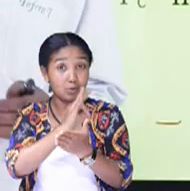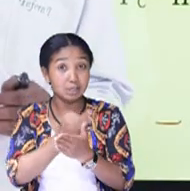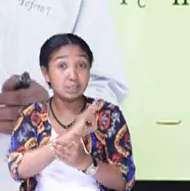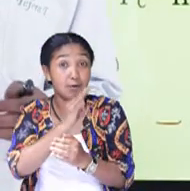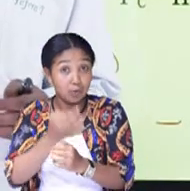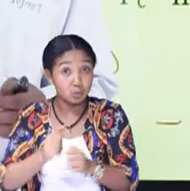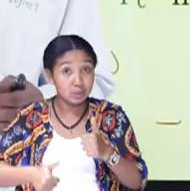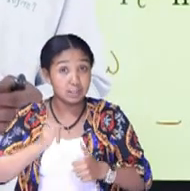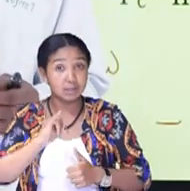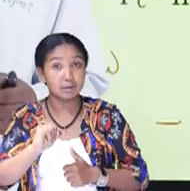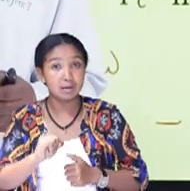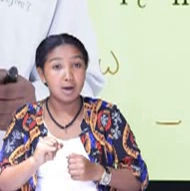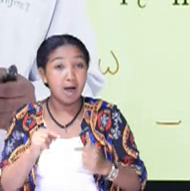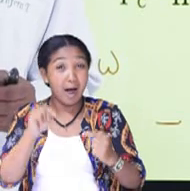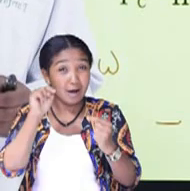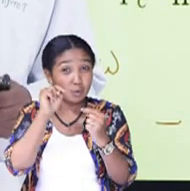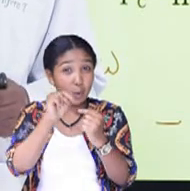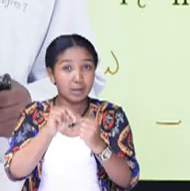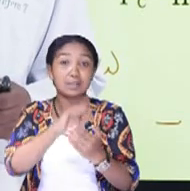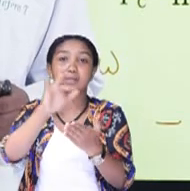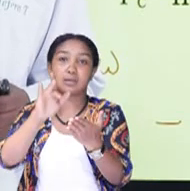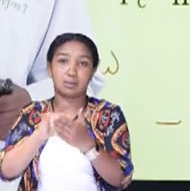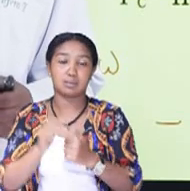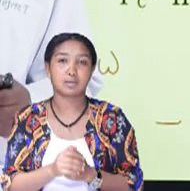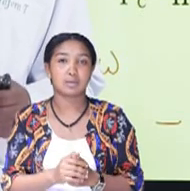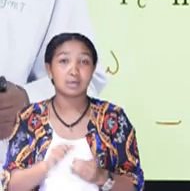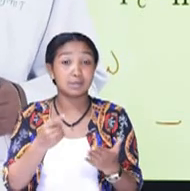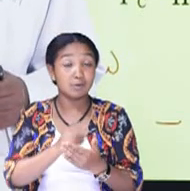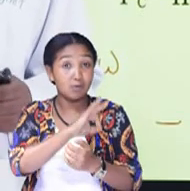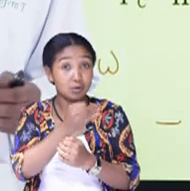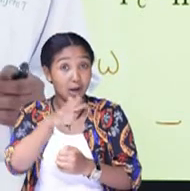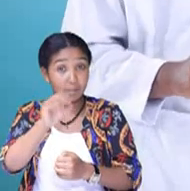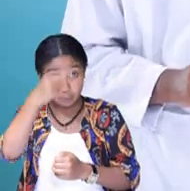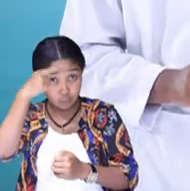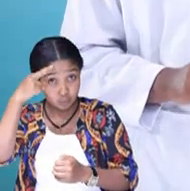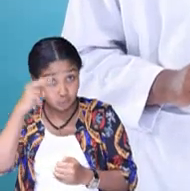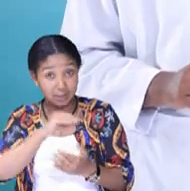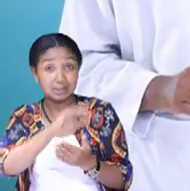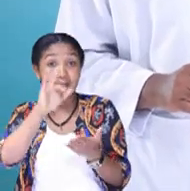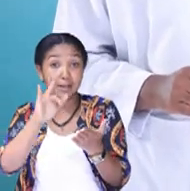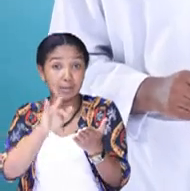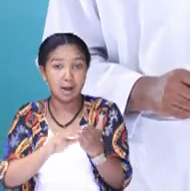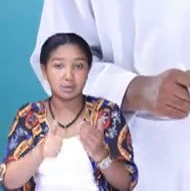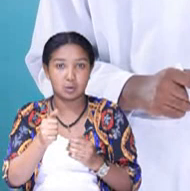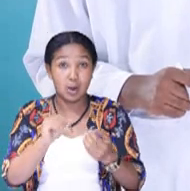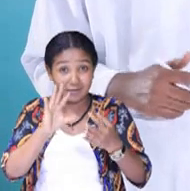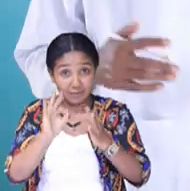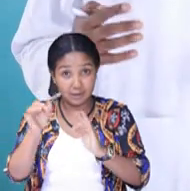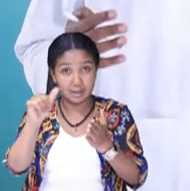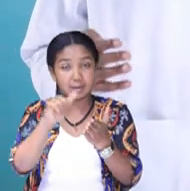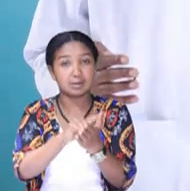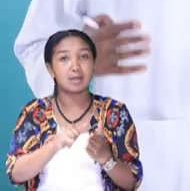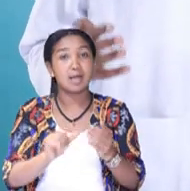is a force which is always acted towards the center, and that force appears due to the centripetal acceleration. We have defined